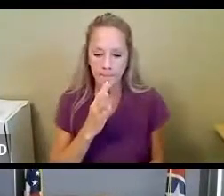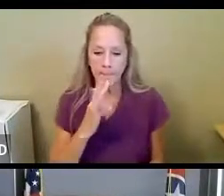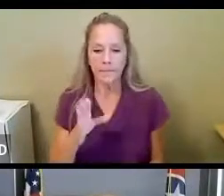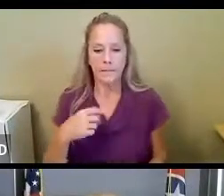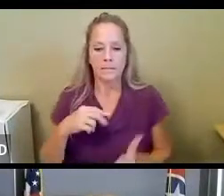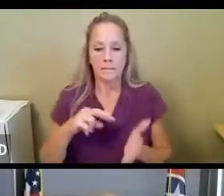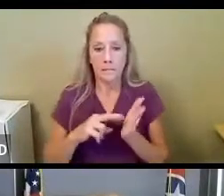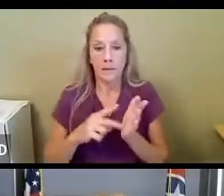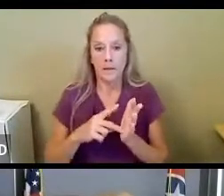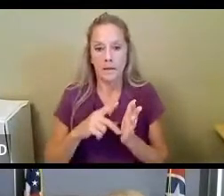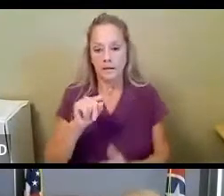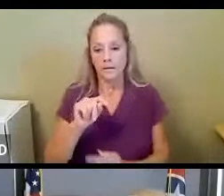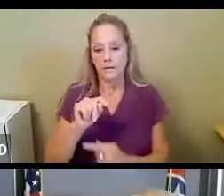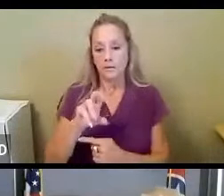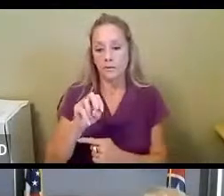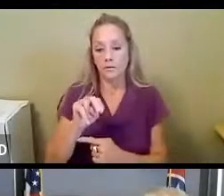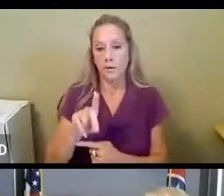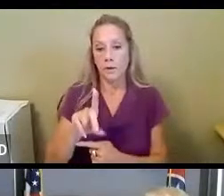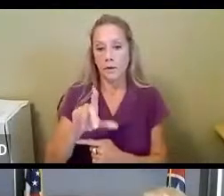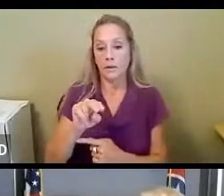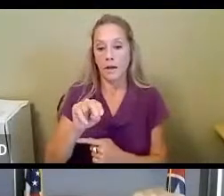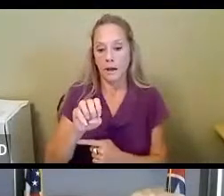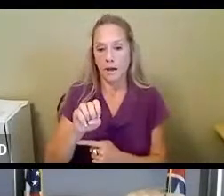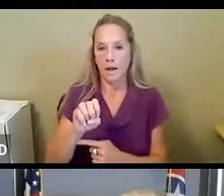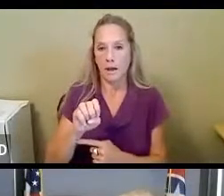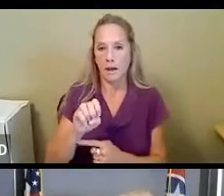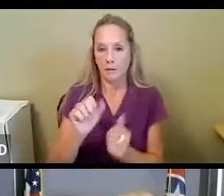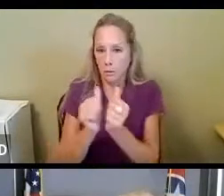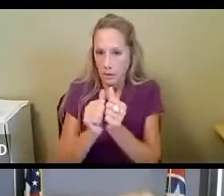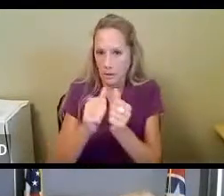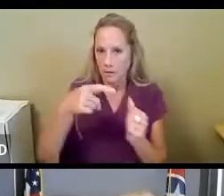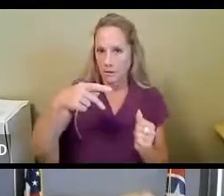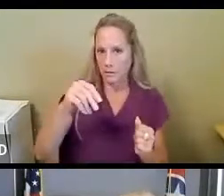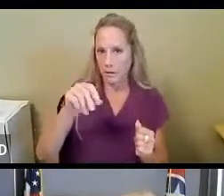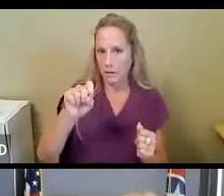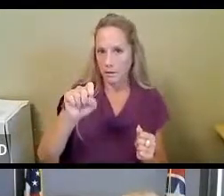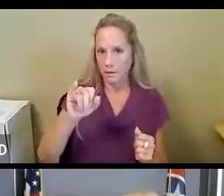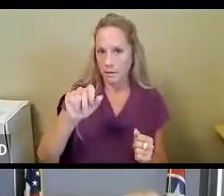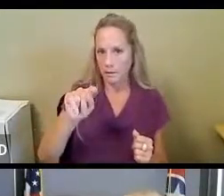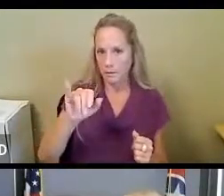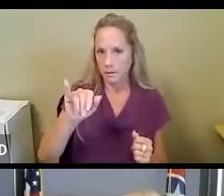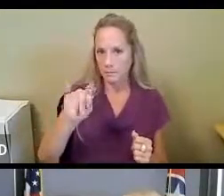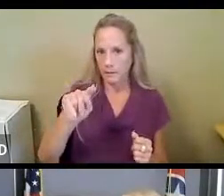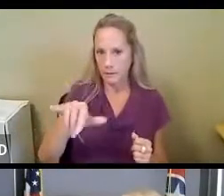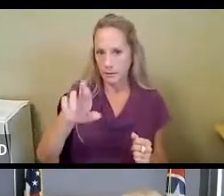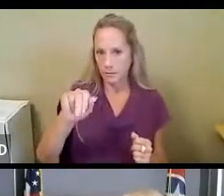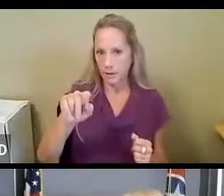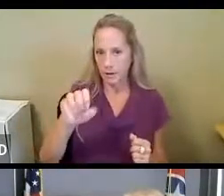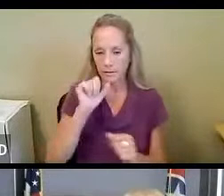of the positivity rate, not the positivity rate itself. In combination with our